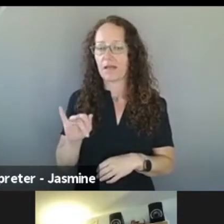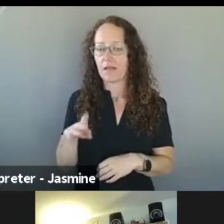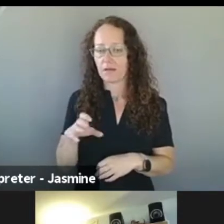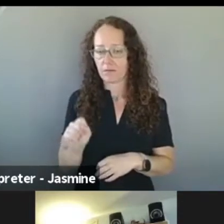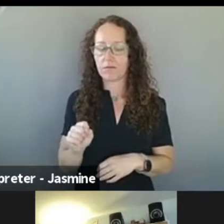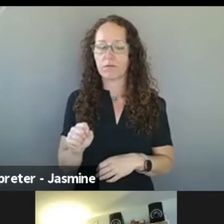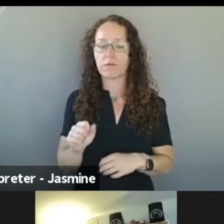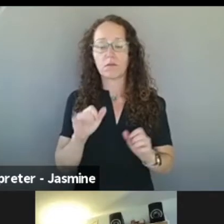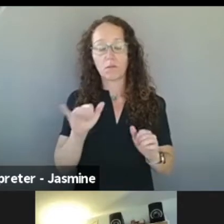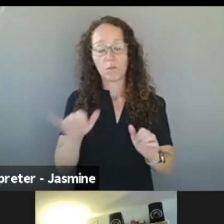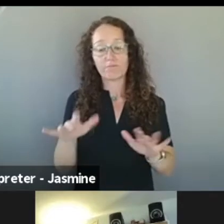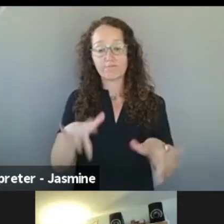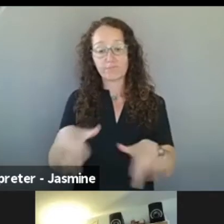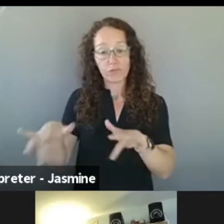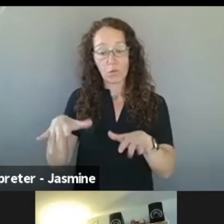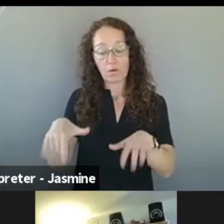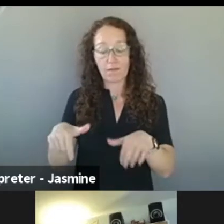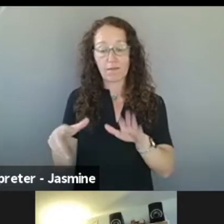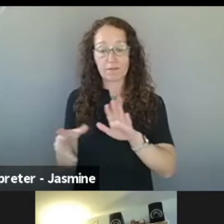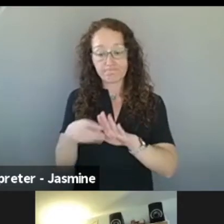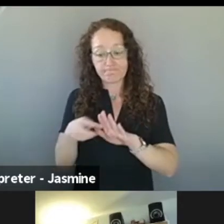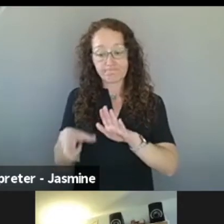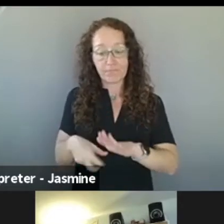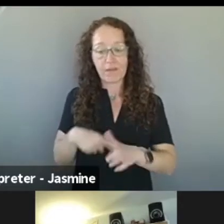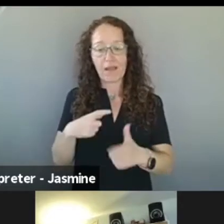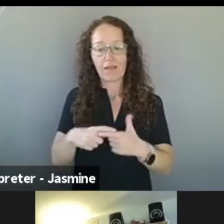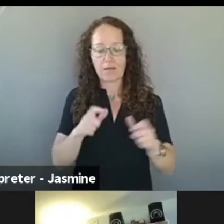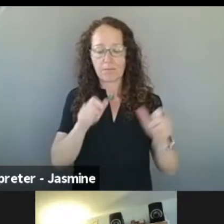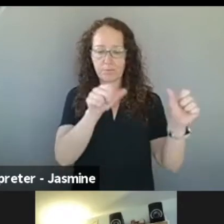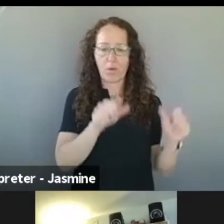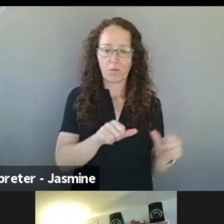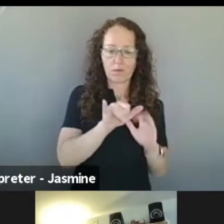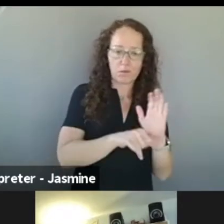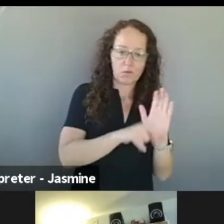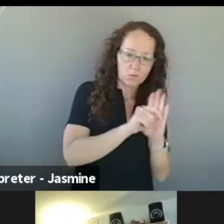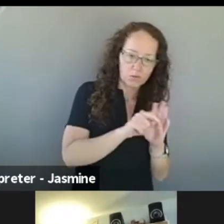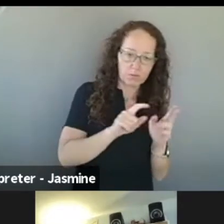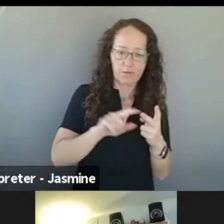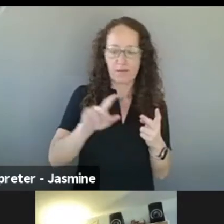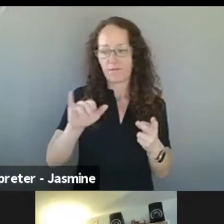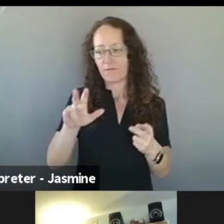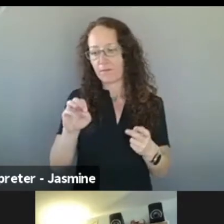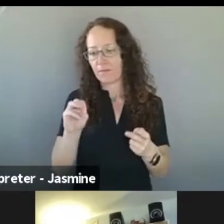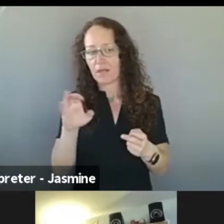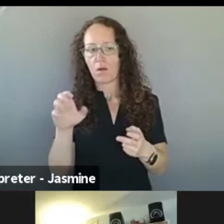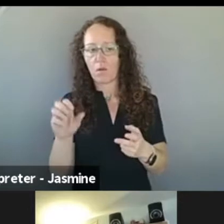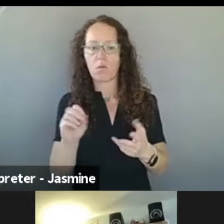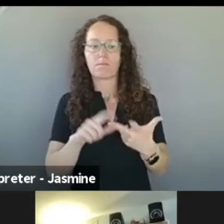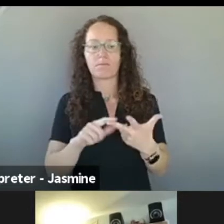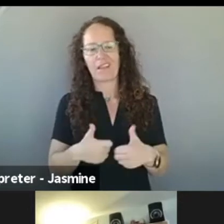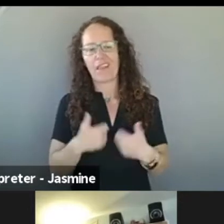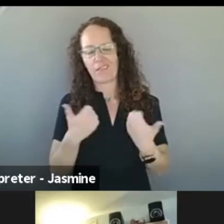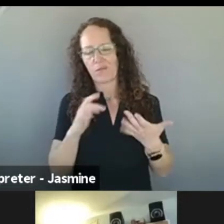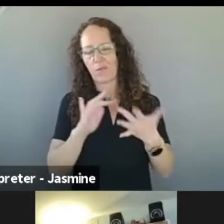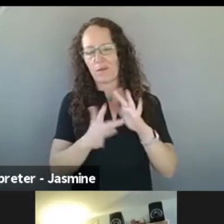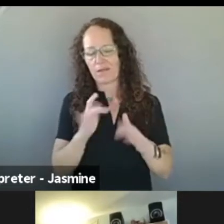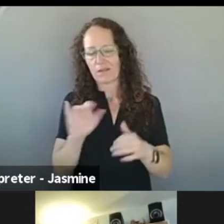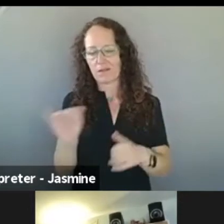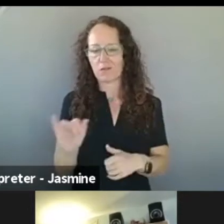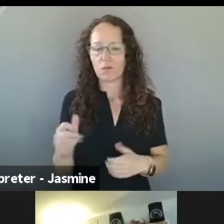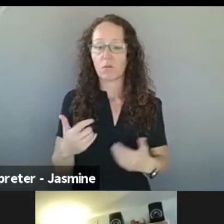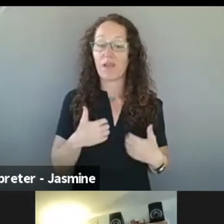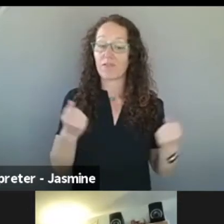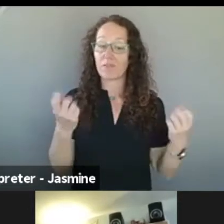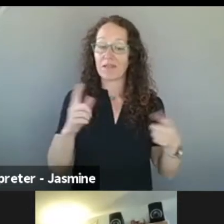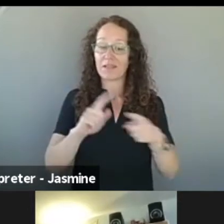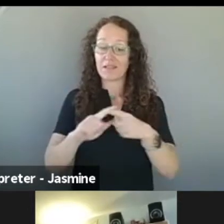YouTube, and Vimeo channels. We are grateful to the generosity of our conference sponsors, Disney National Dance Institute,